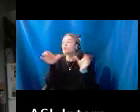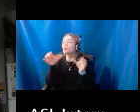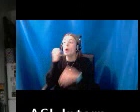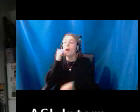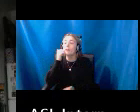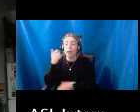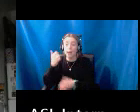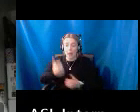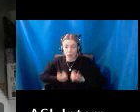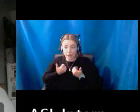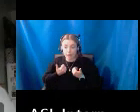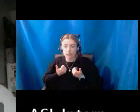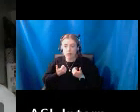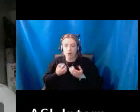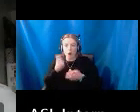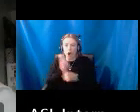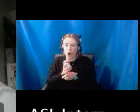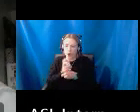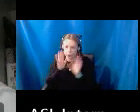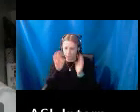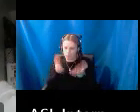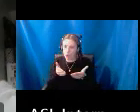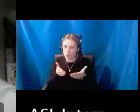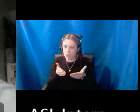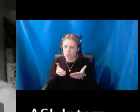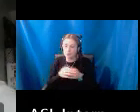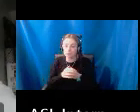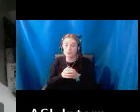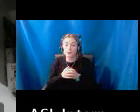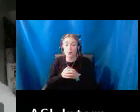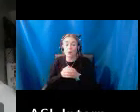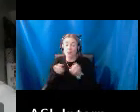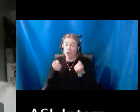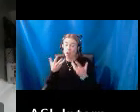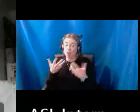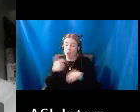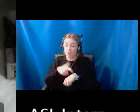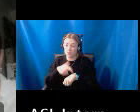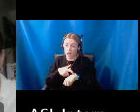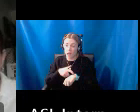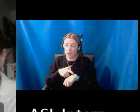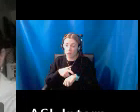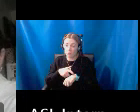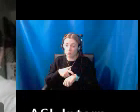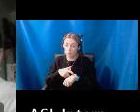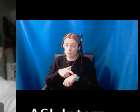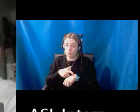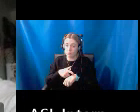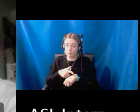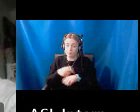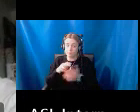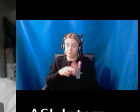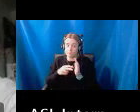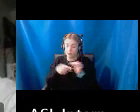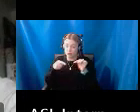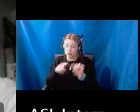focused. So a lot of our time together is going to be you and I, meaning me and my